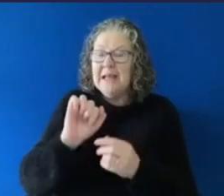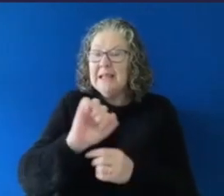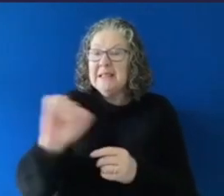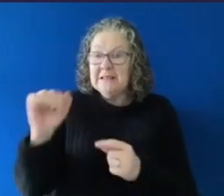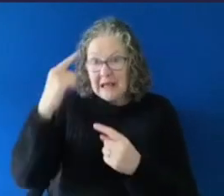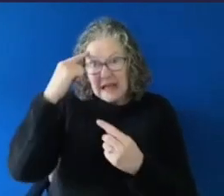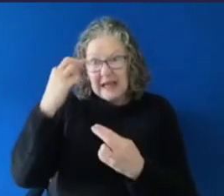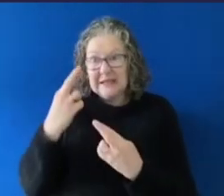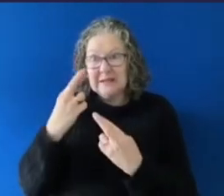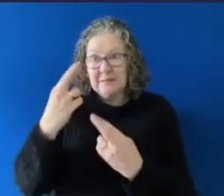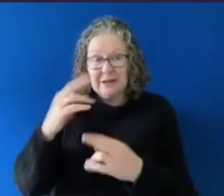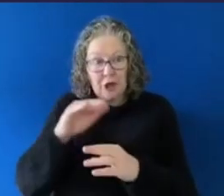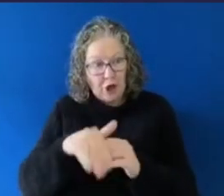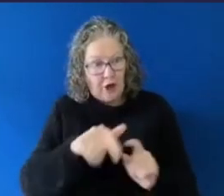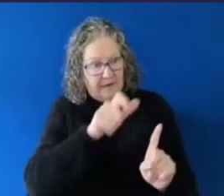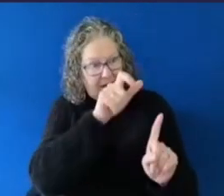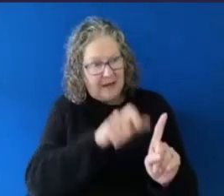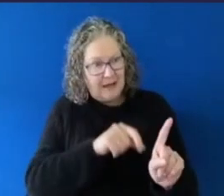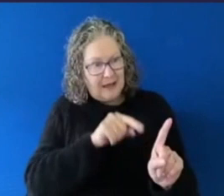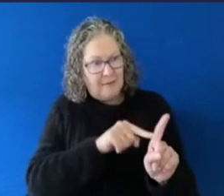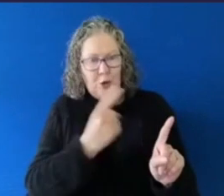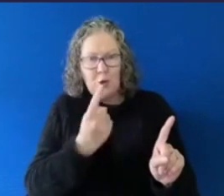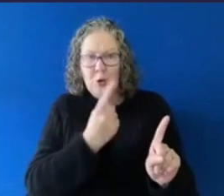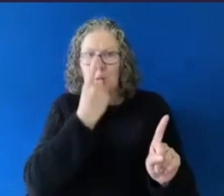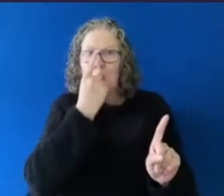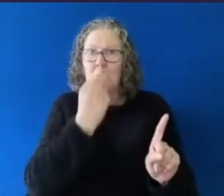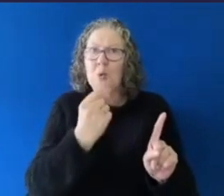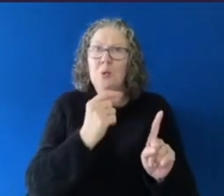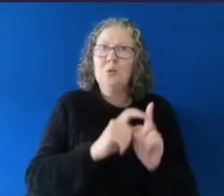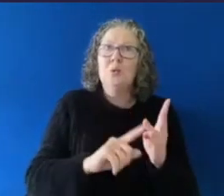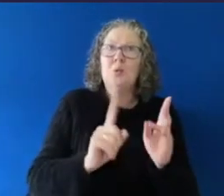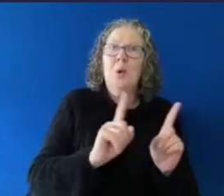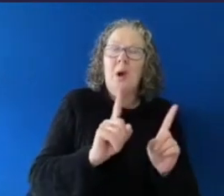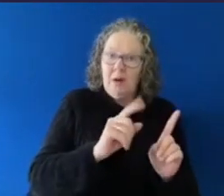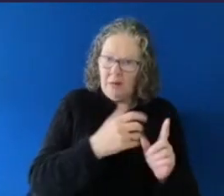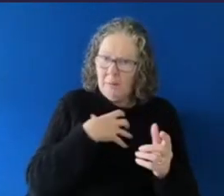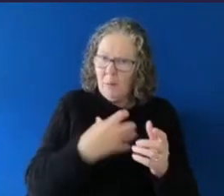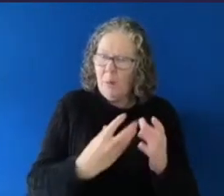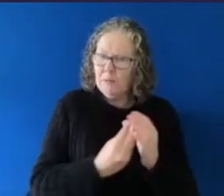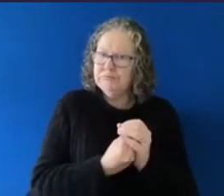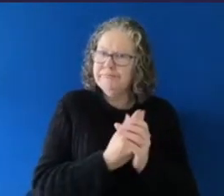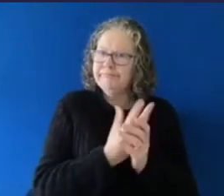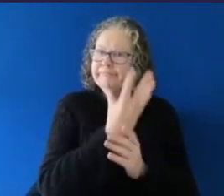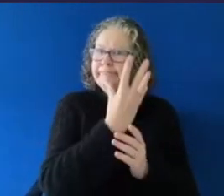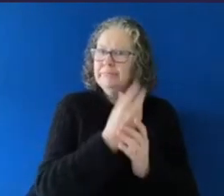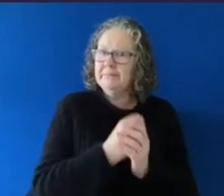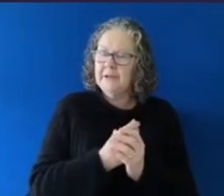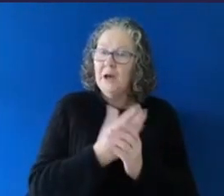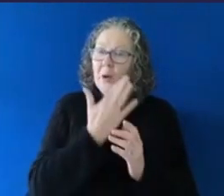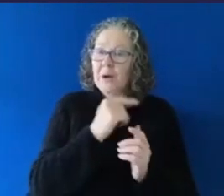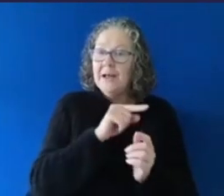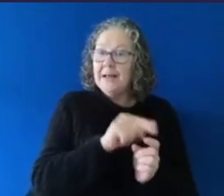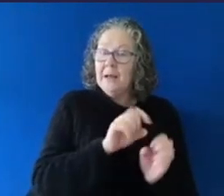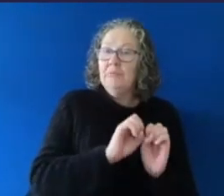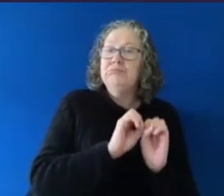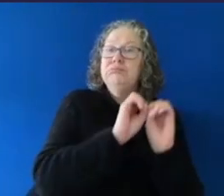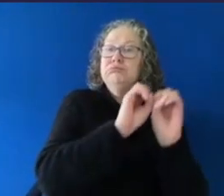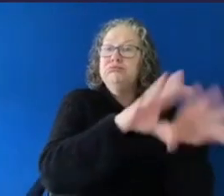Brent was and could be expanded. When Brent was delivering groceries one time to a